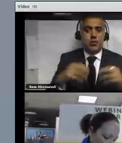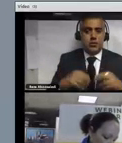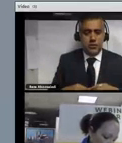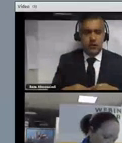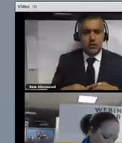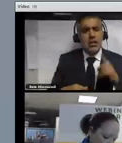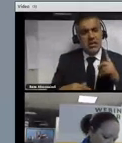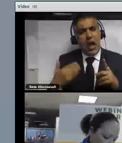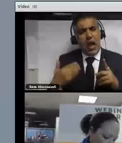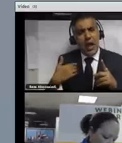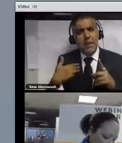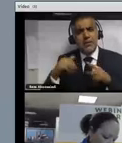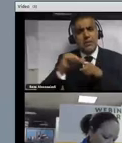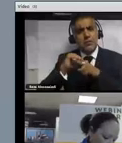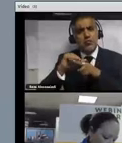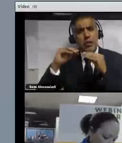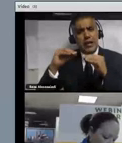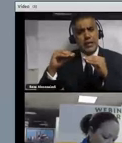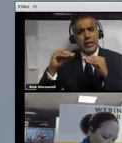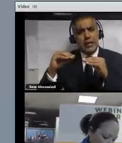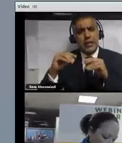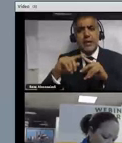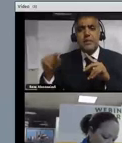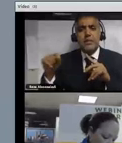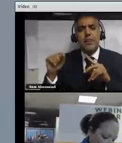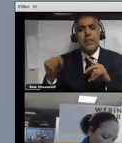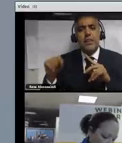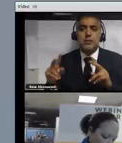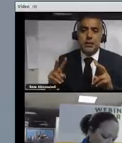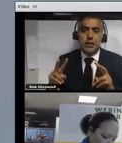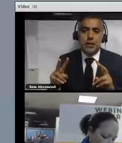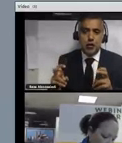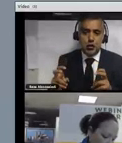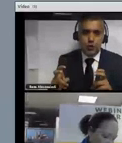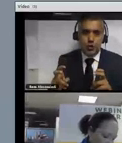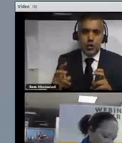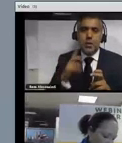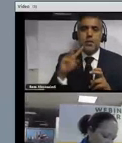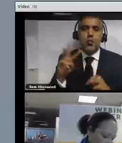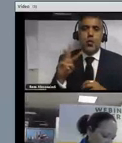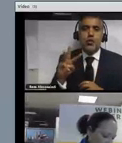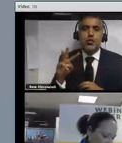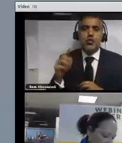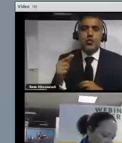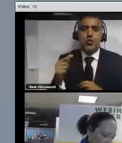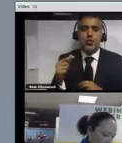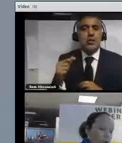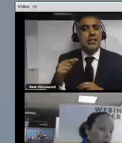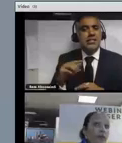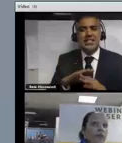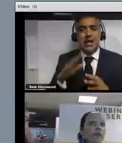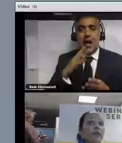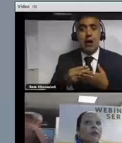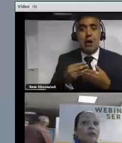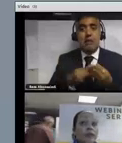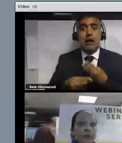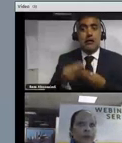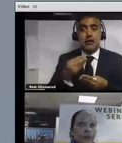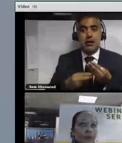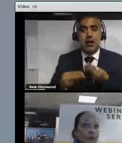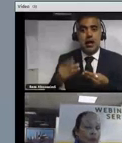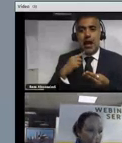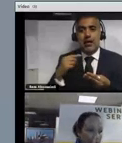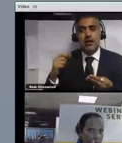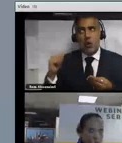some trainings, but that has been an issue because the Washington Group doesn't really have a budget and it's really